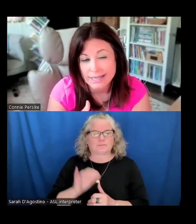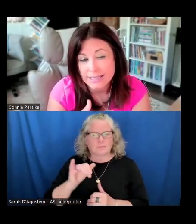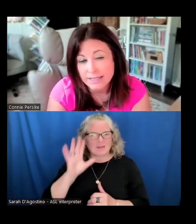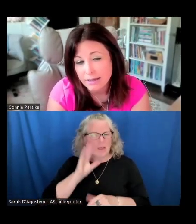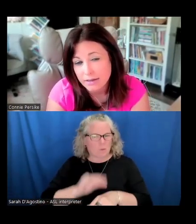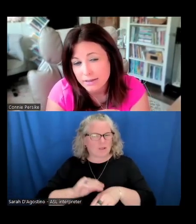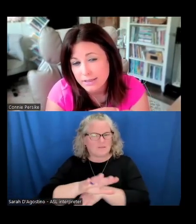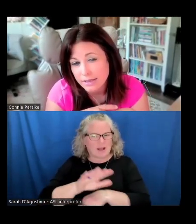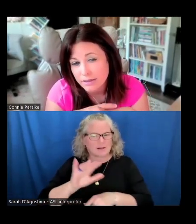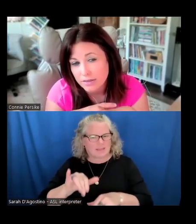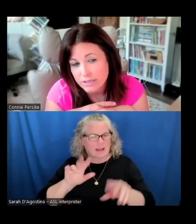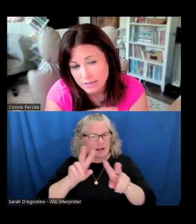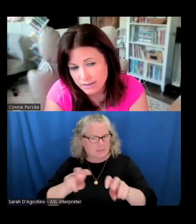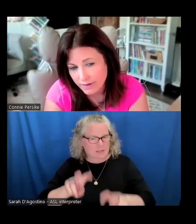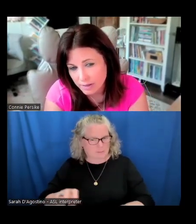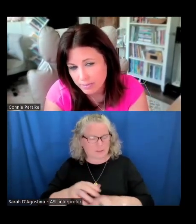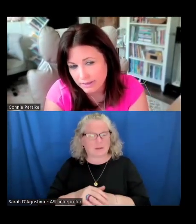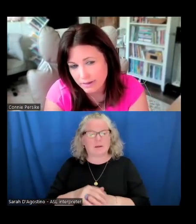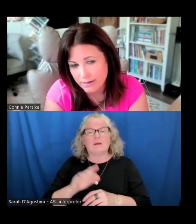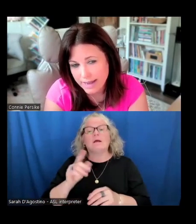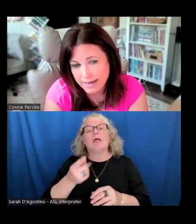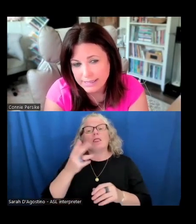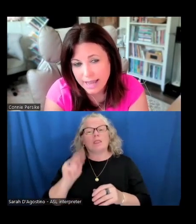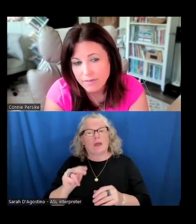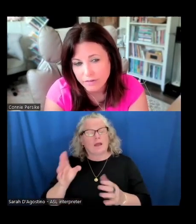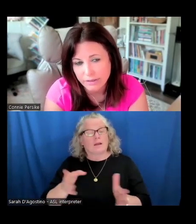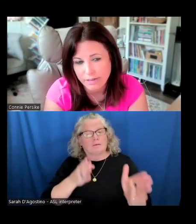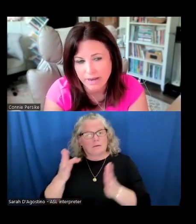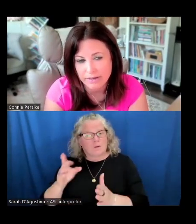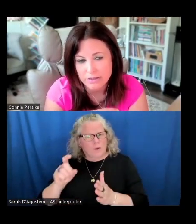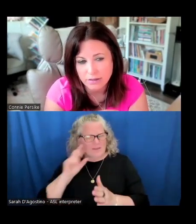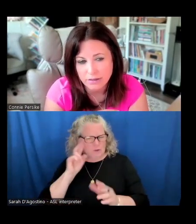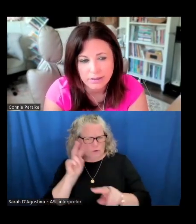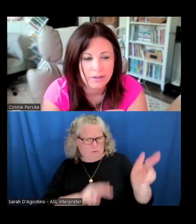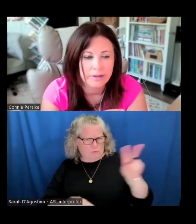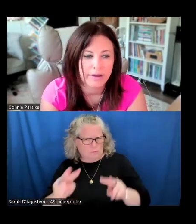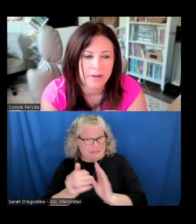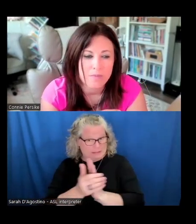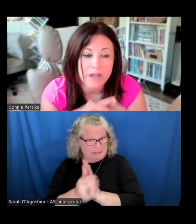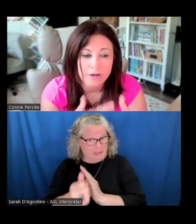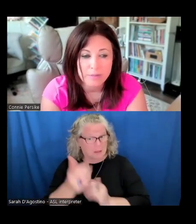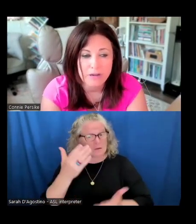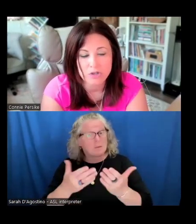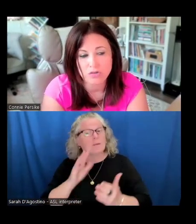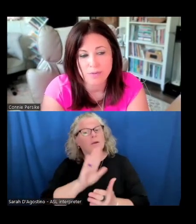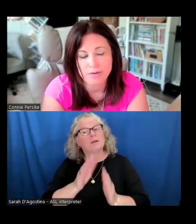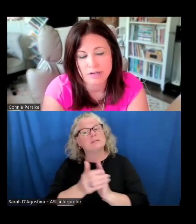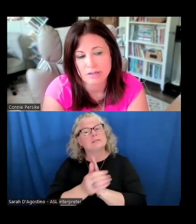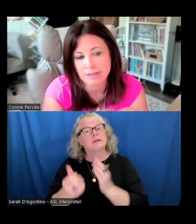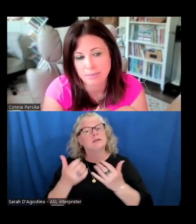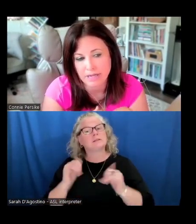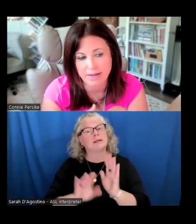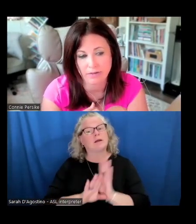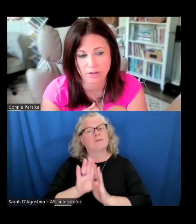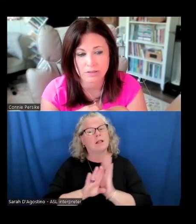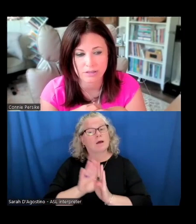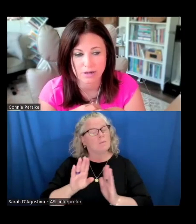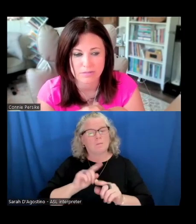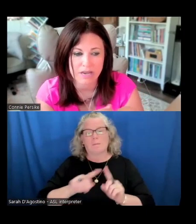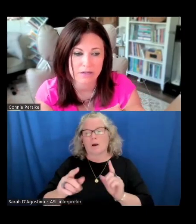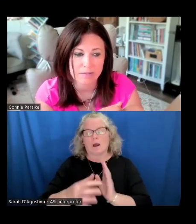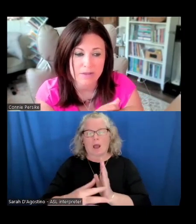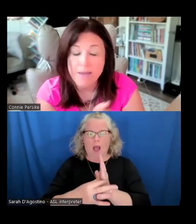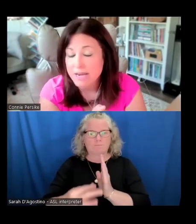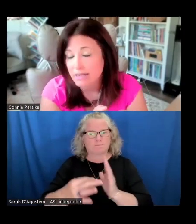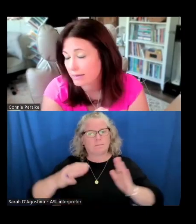there skills that they're still developing that are not yet fully mastered that could be contributing to some behaviors? And